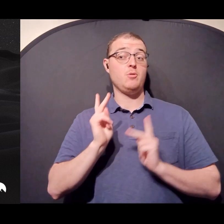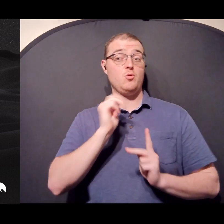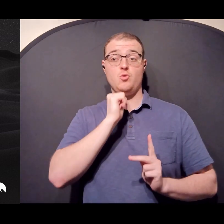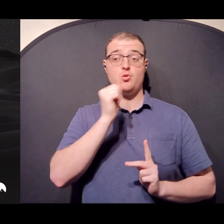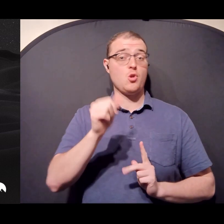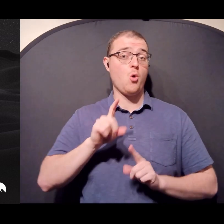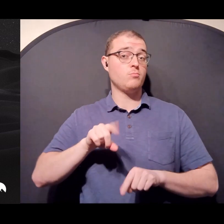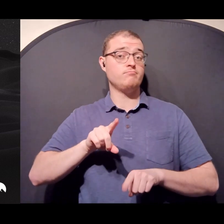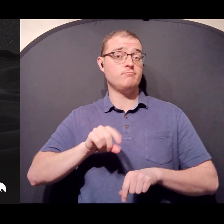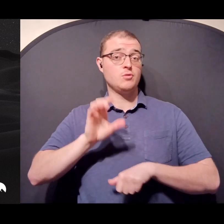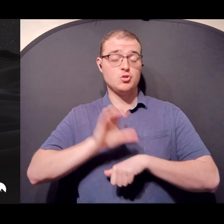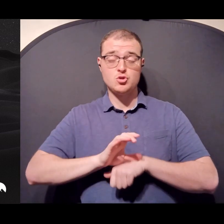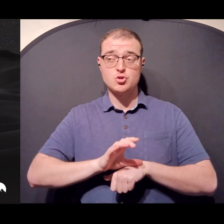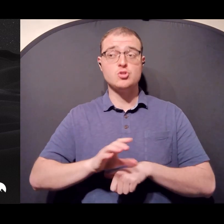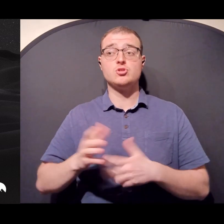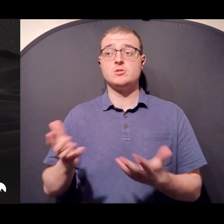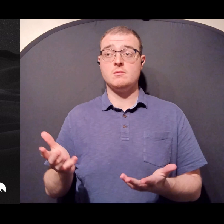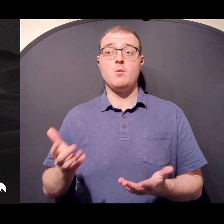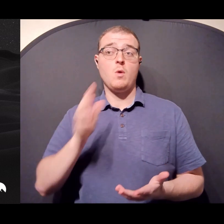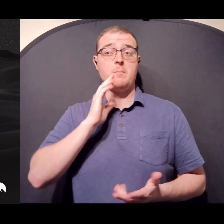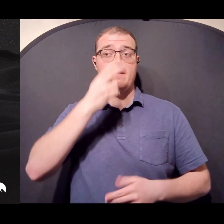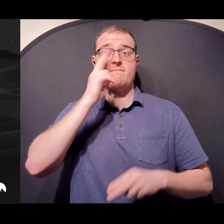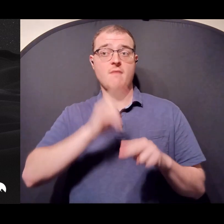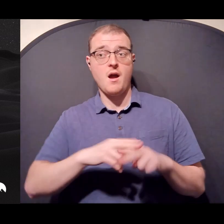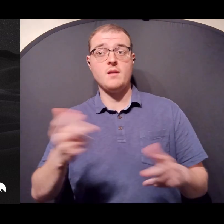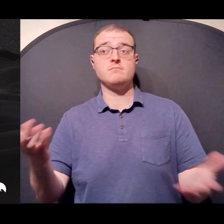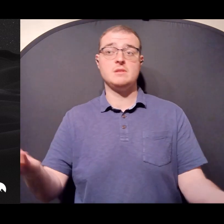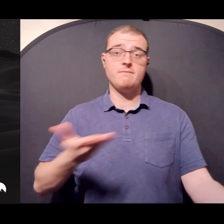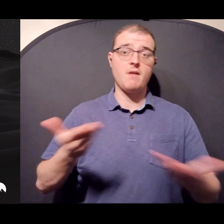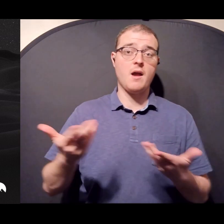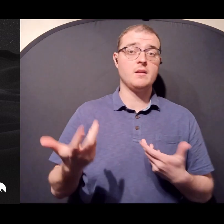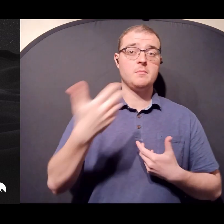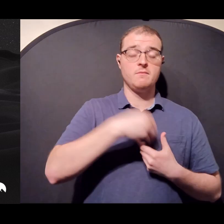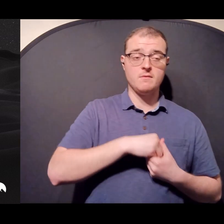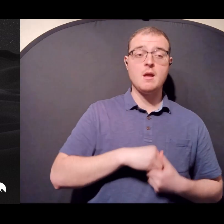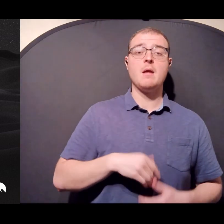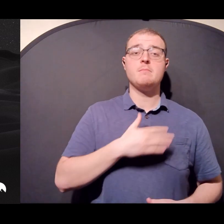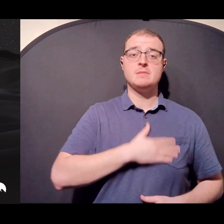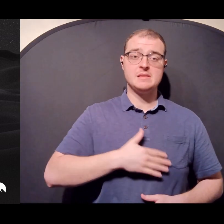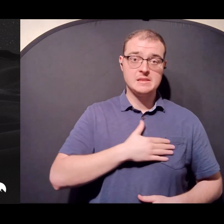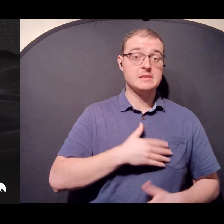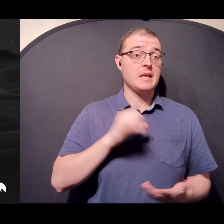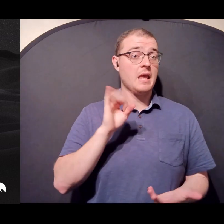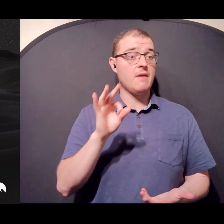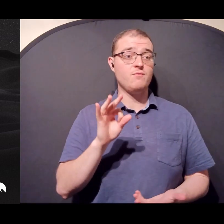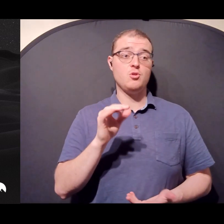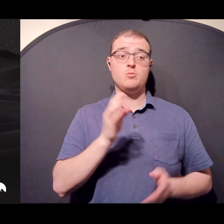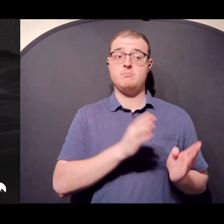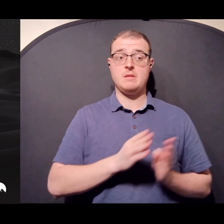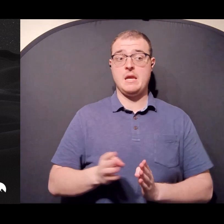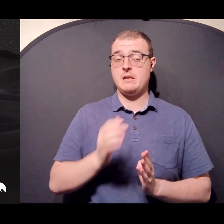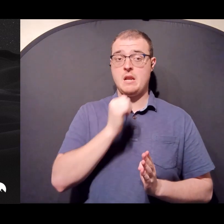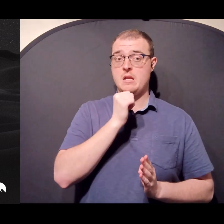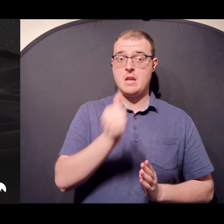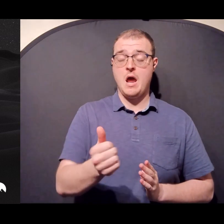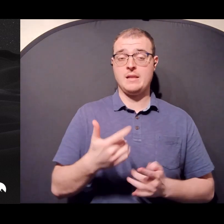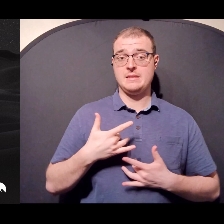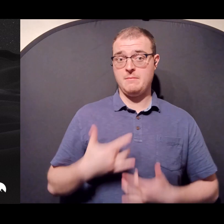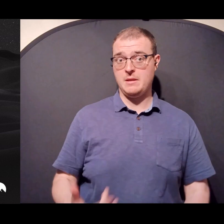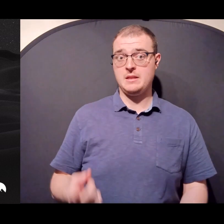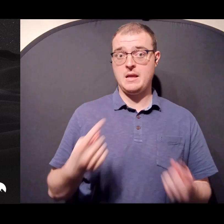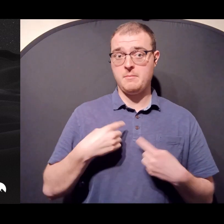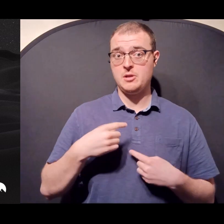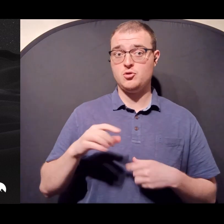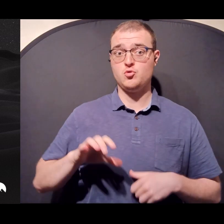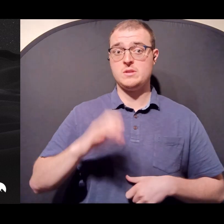that wouldn't normally come to church. And if you don't normally plan on coming to the whole weekend, can I just challenge you, mark it on your calendar and make time for